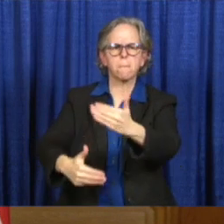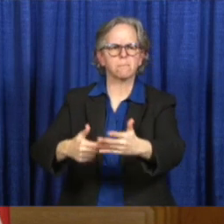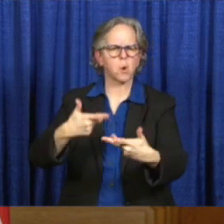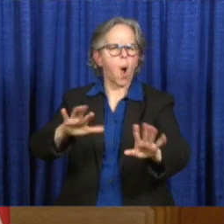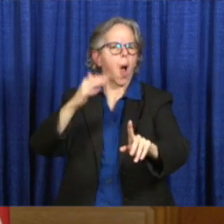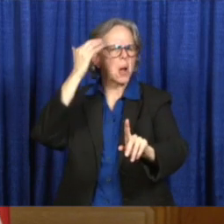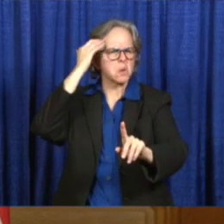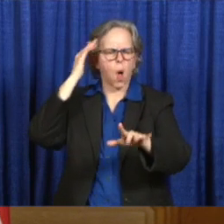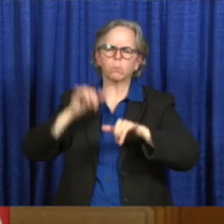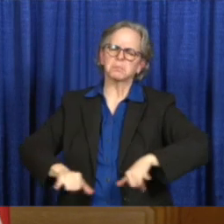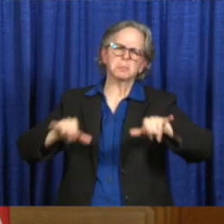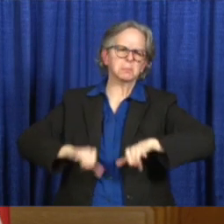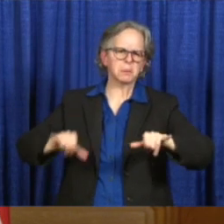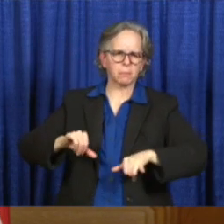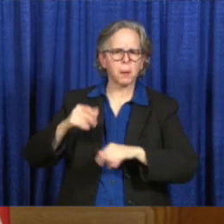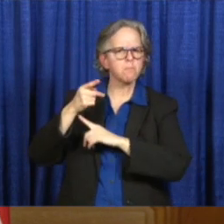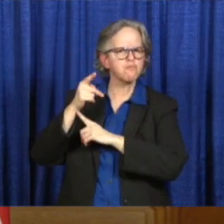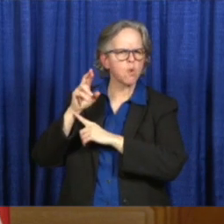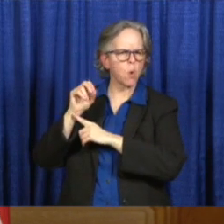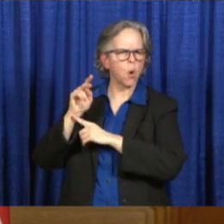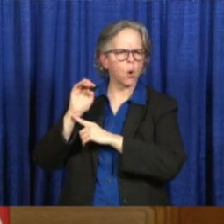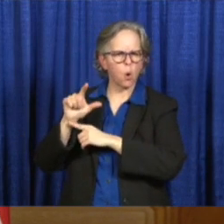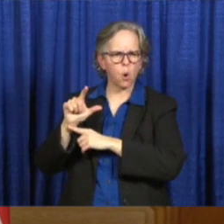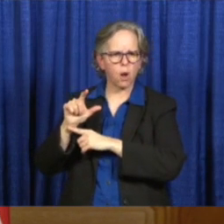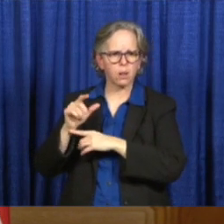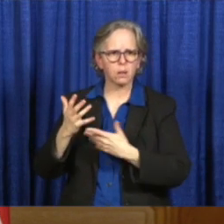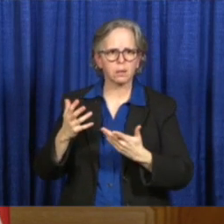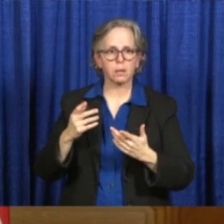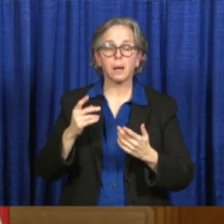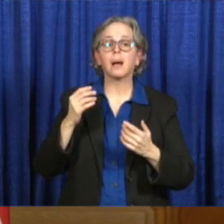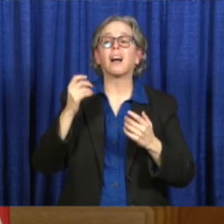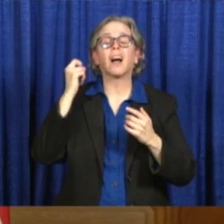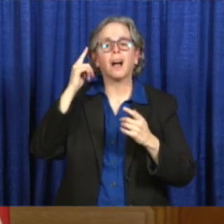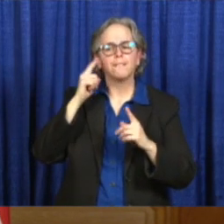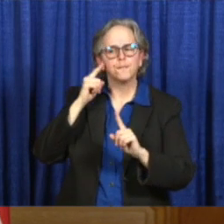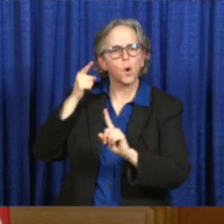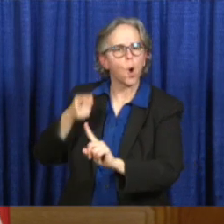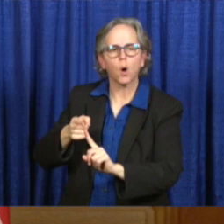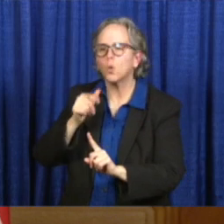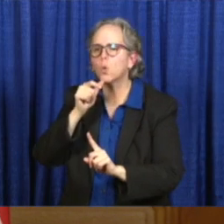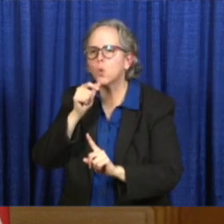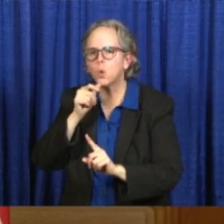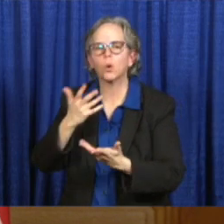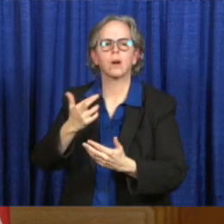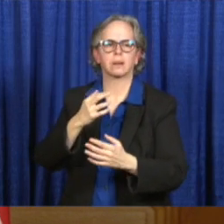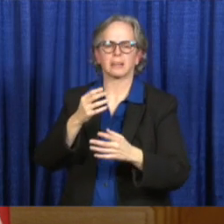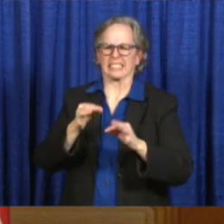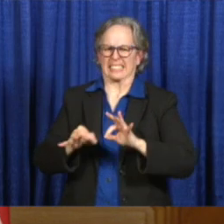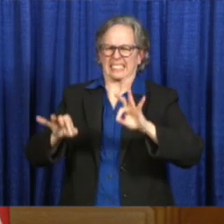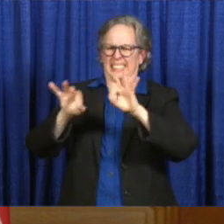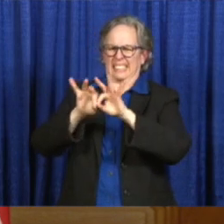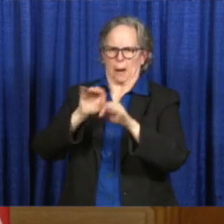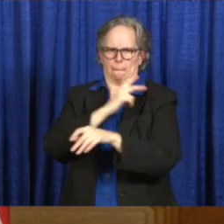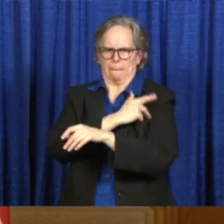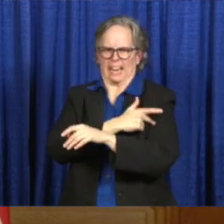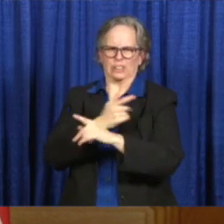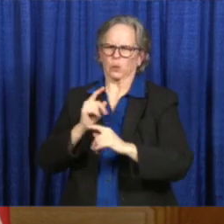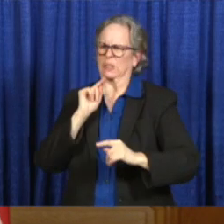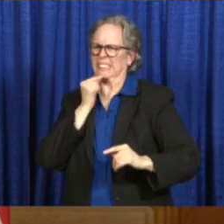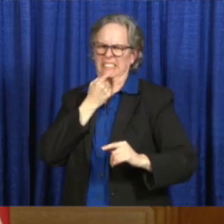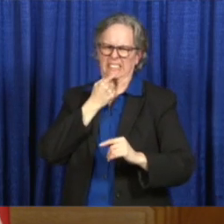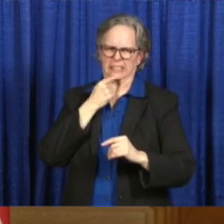including hospitalized and healthcare workers who are showing some